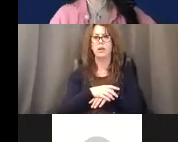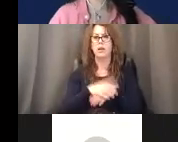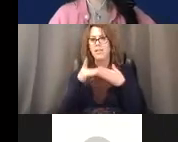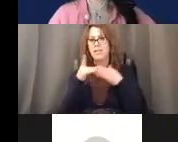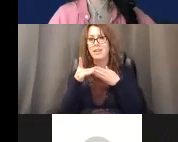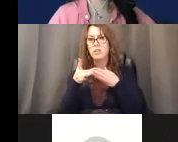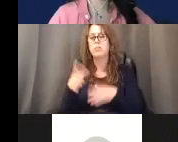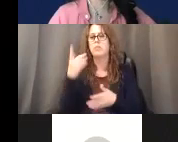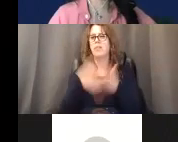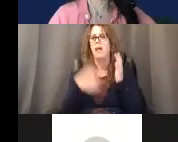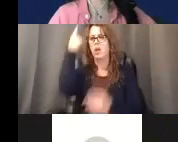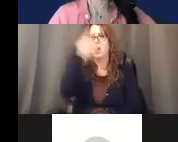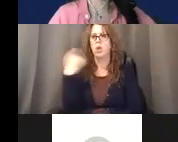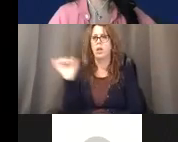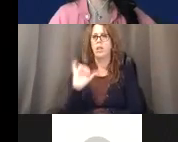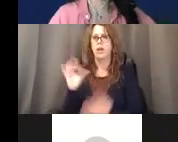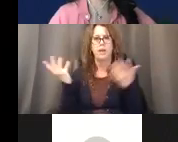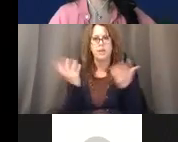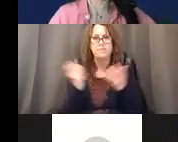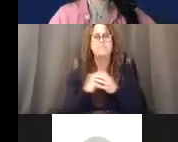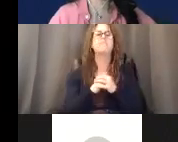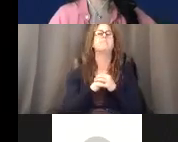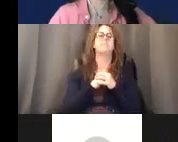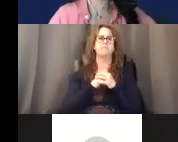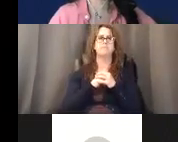what that looks like. So good to be with you. And I am on